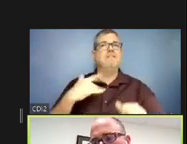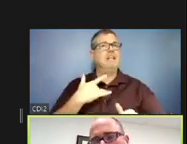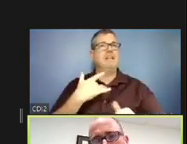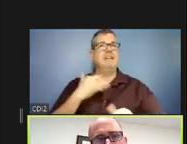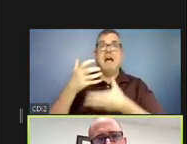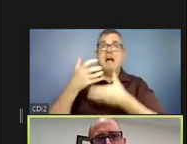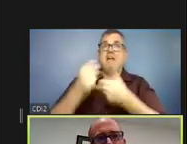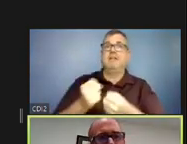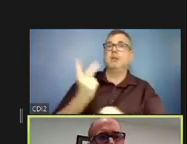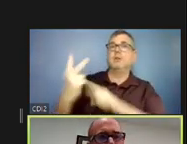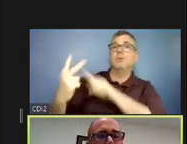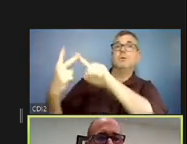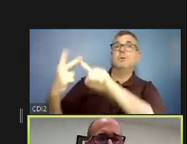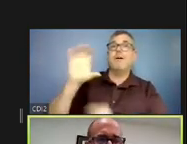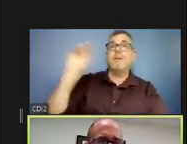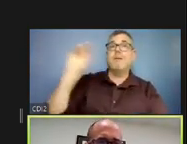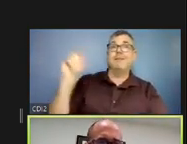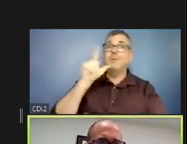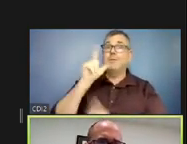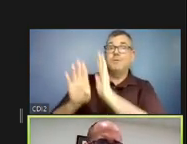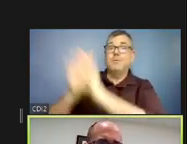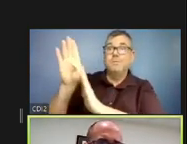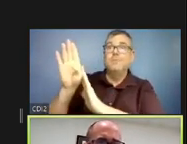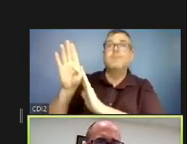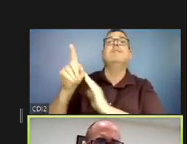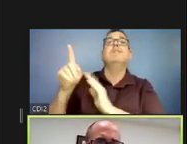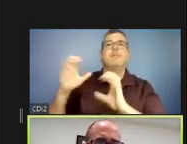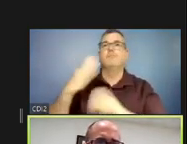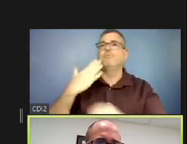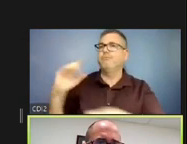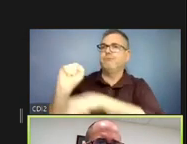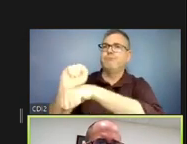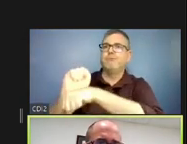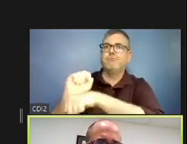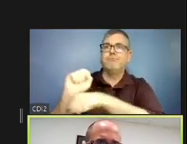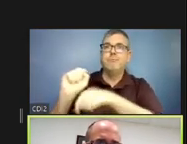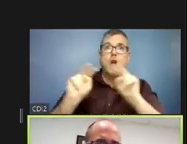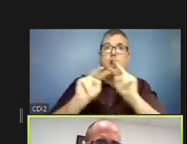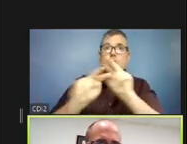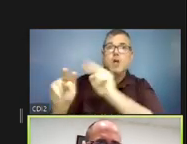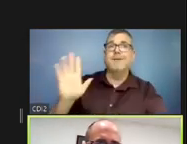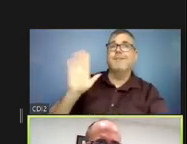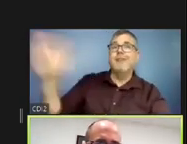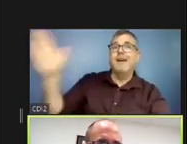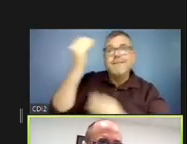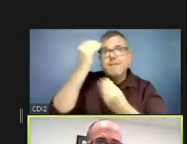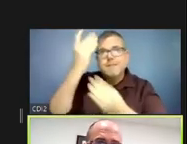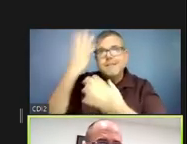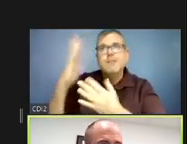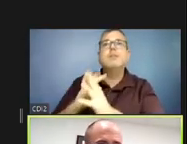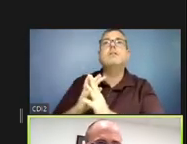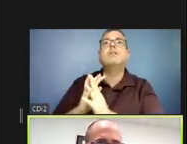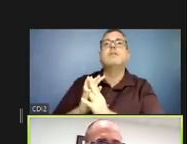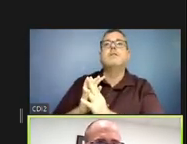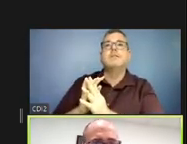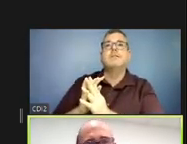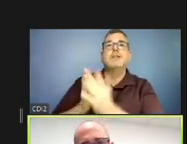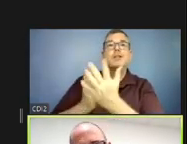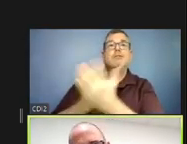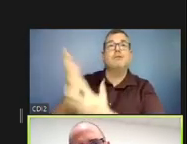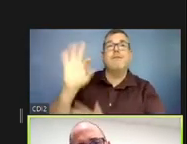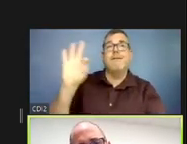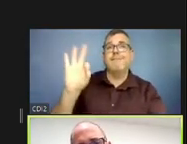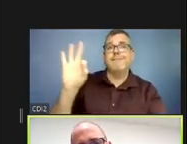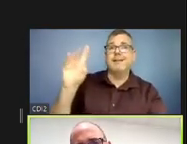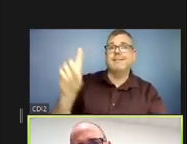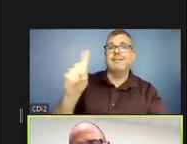the data. The FDA, of course, reviewed this very analytically. There was an independent